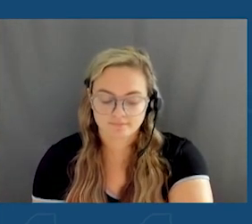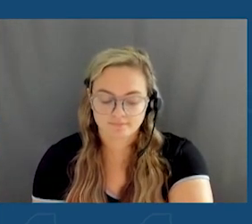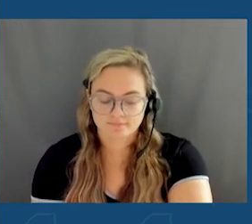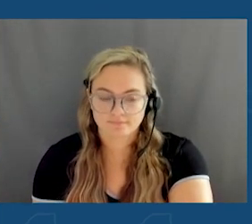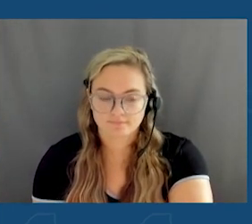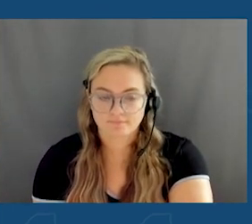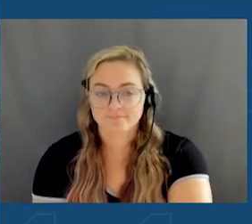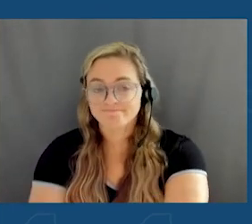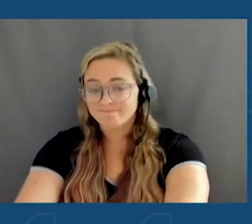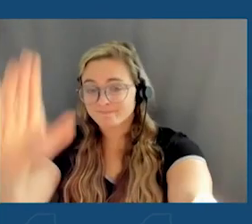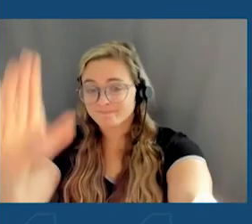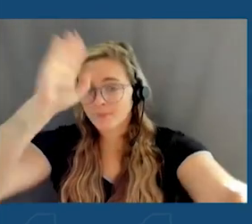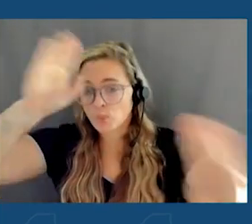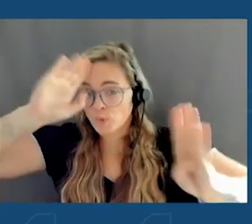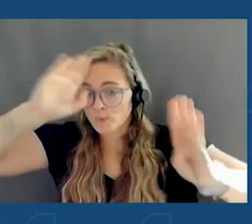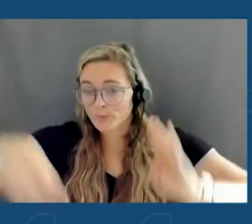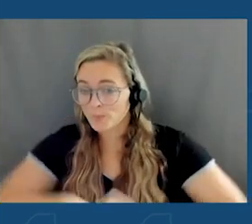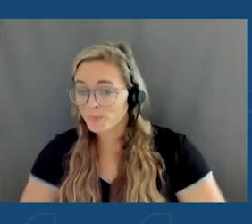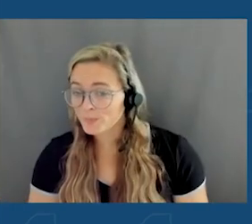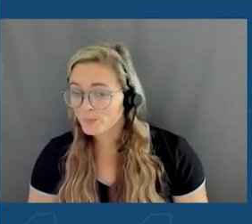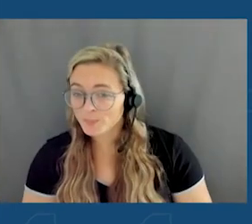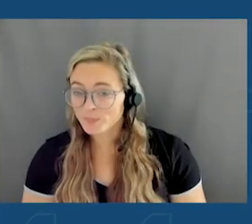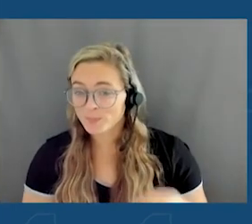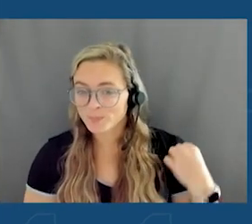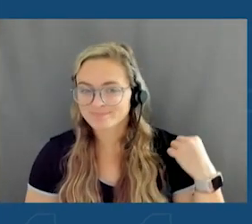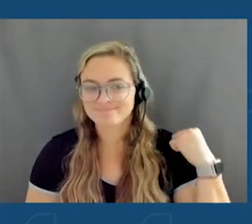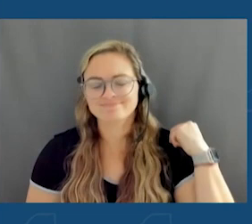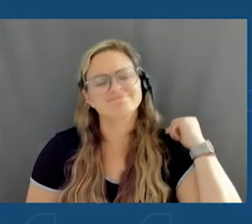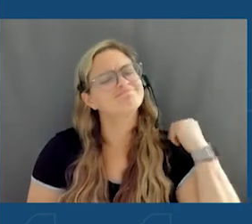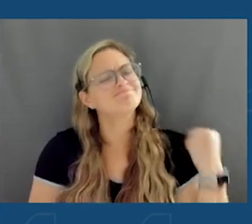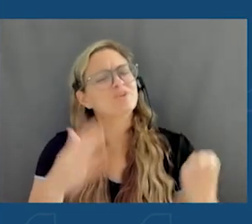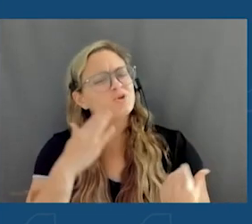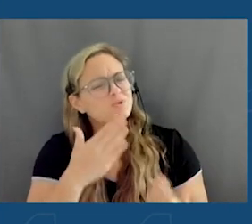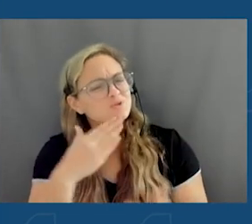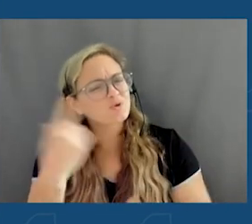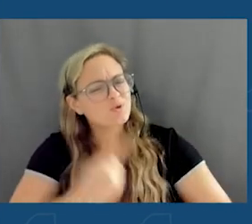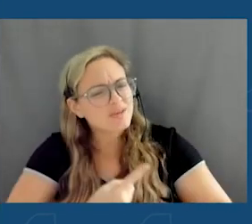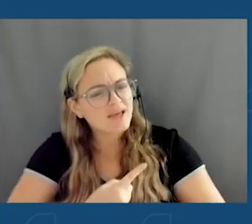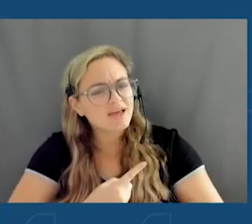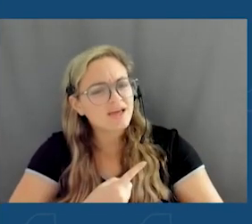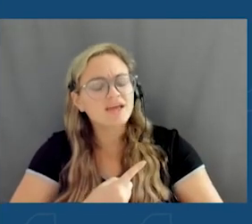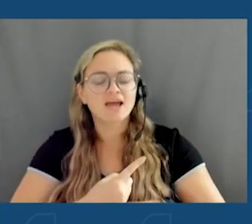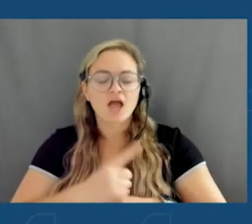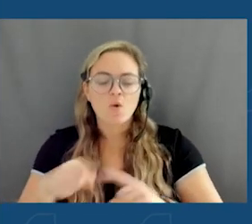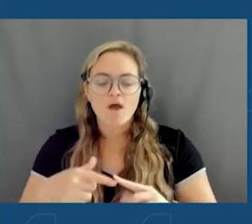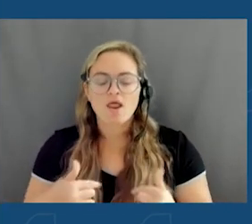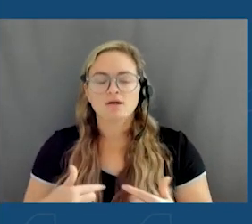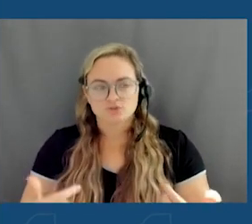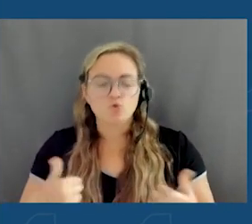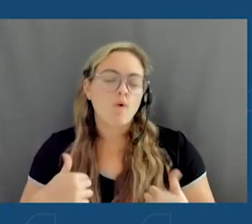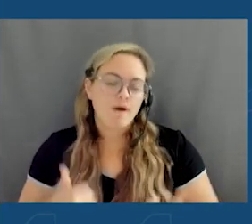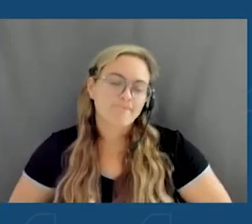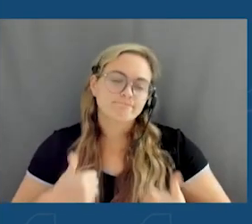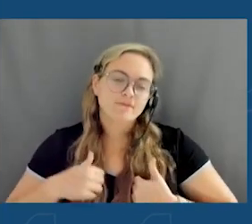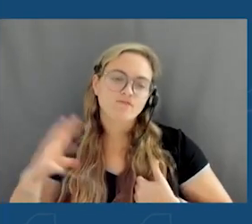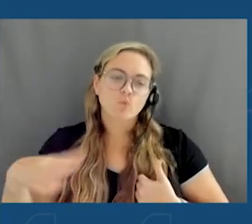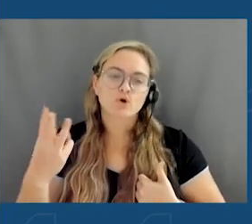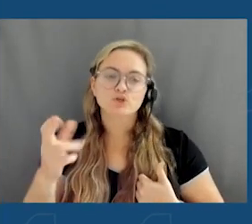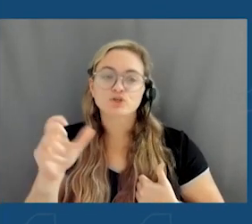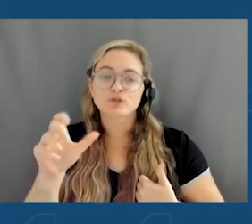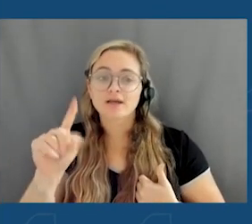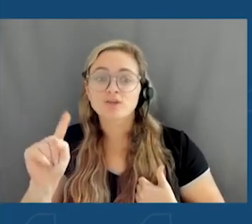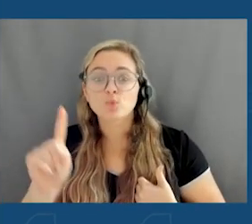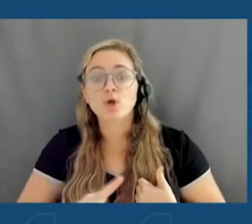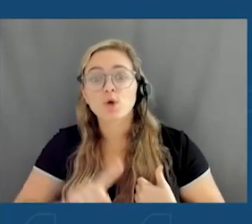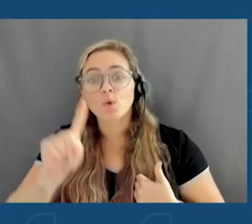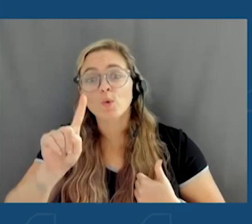Hello, hello, hello. You know, it's a good day when, I live in Washington Heights. When I get to go